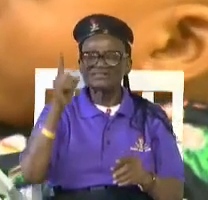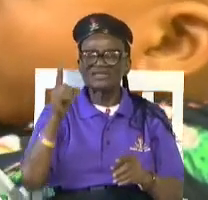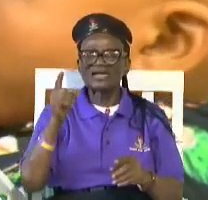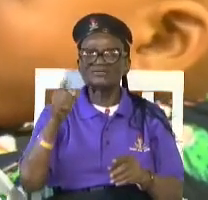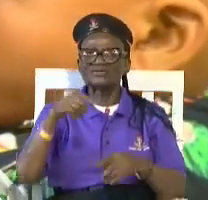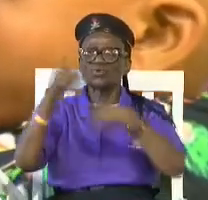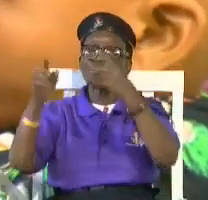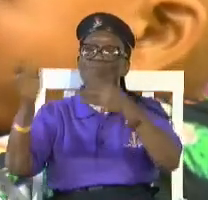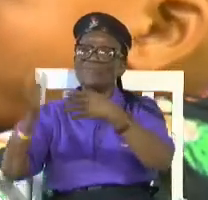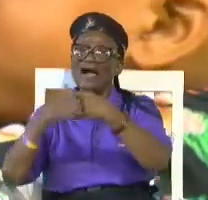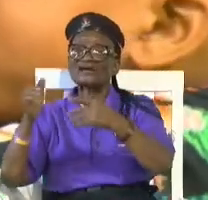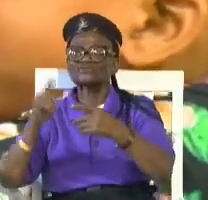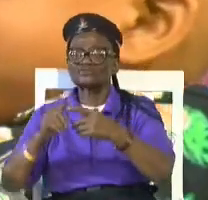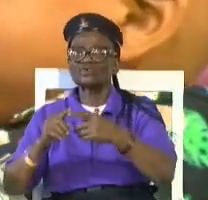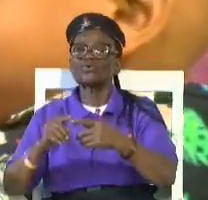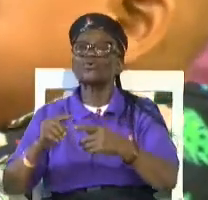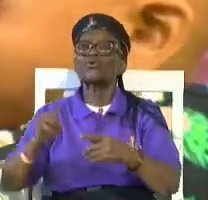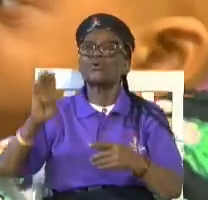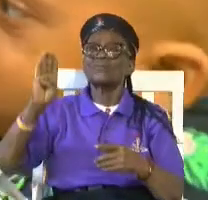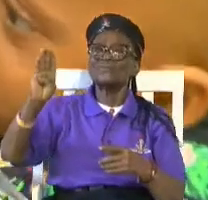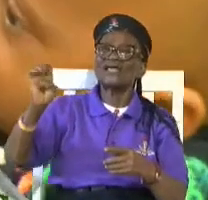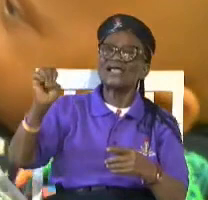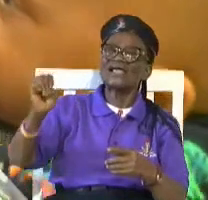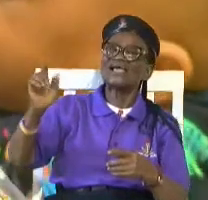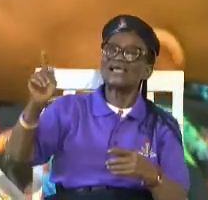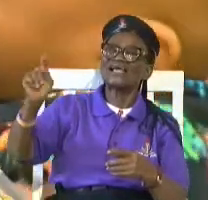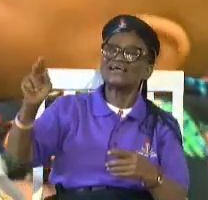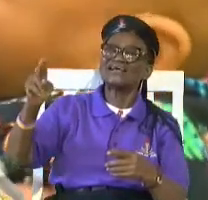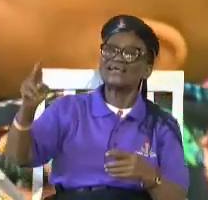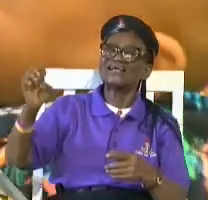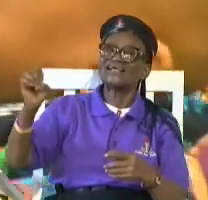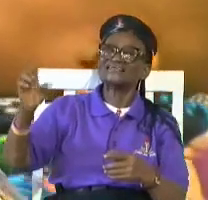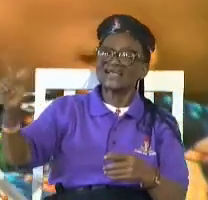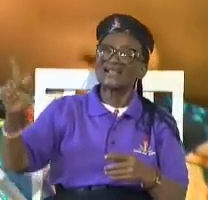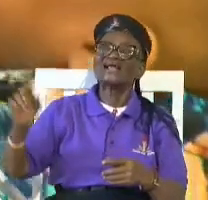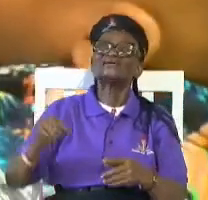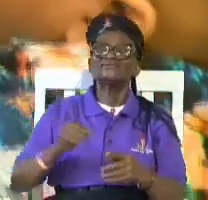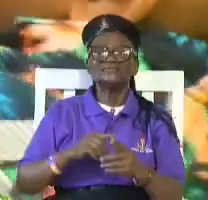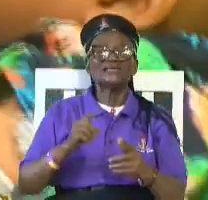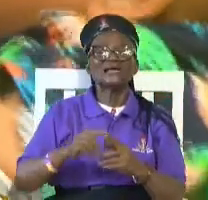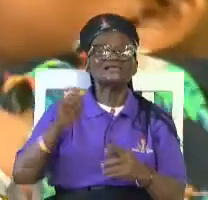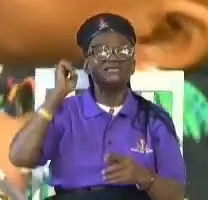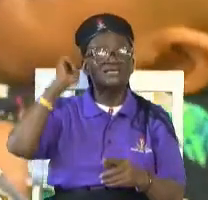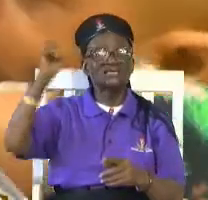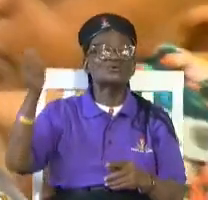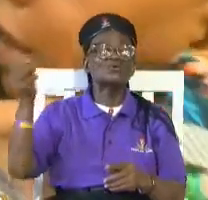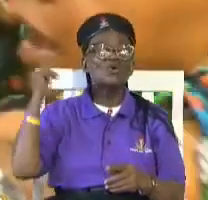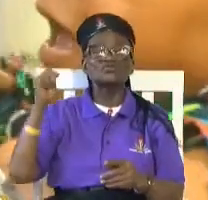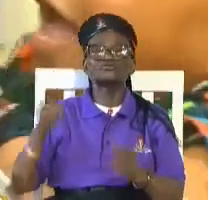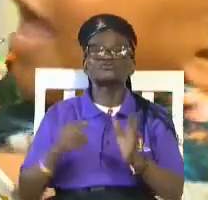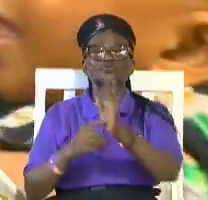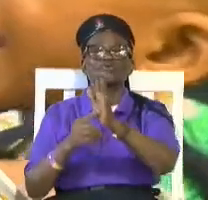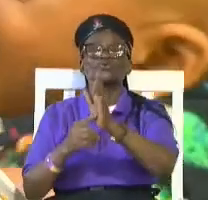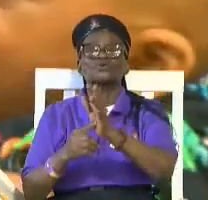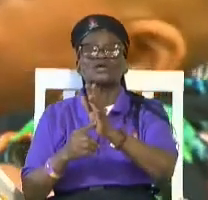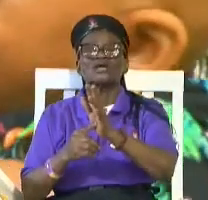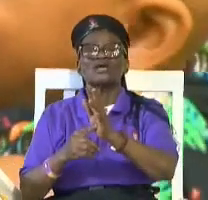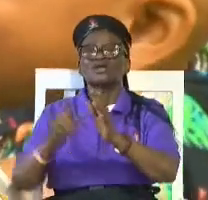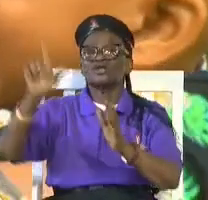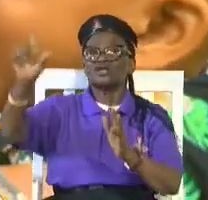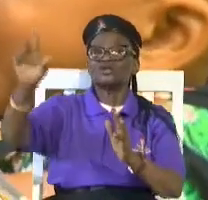was shown a logo of RCCG. And then he heard a voice that anywhere you found